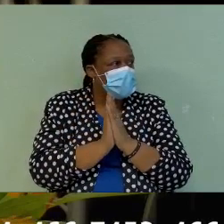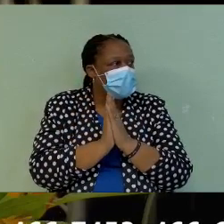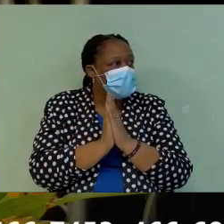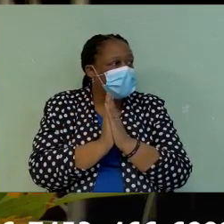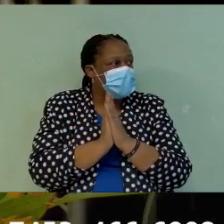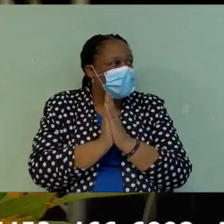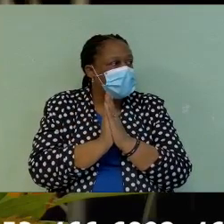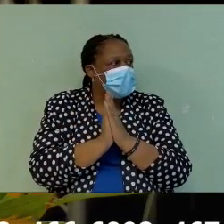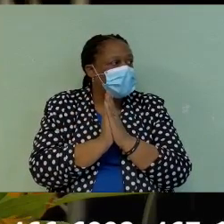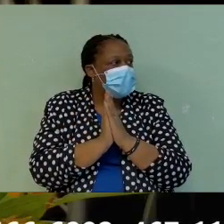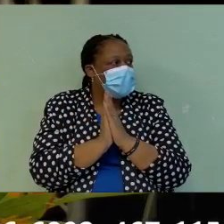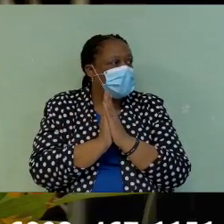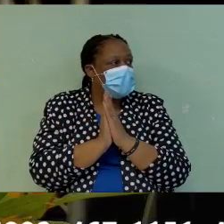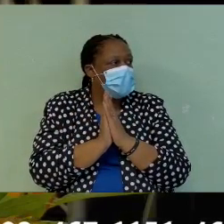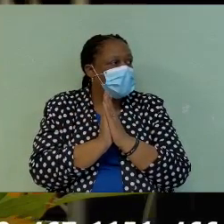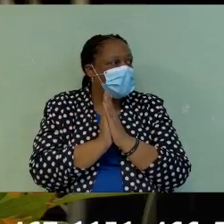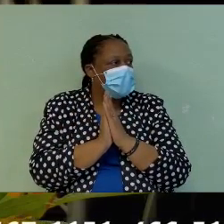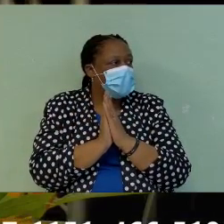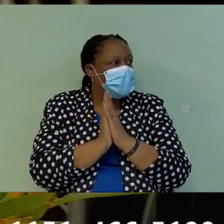seeing complaints about the fact that,